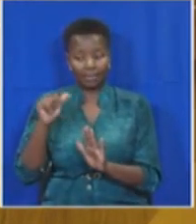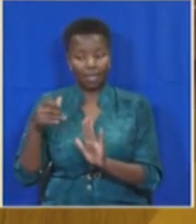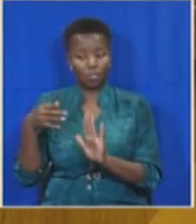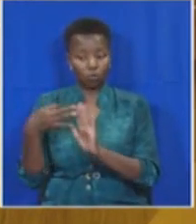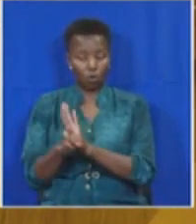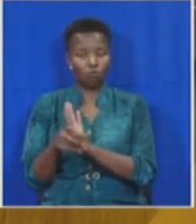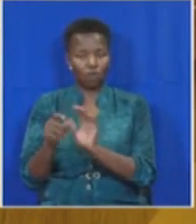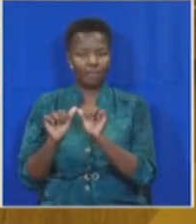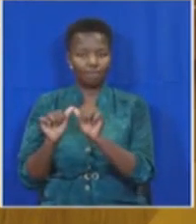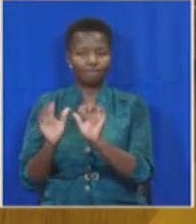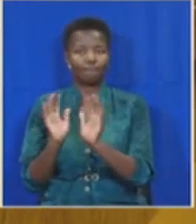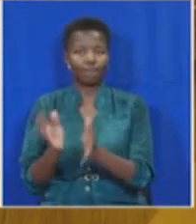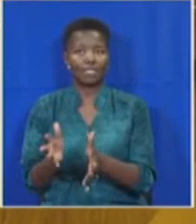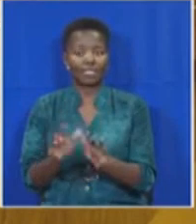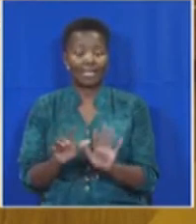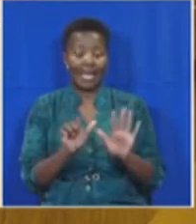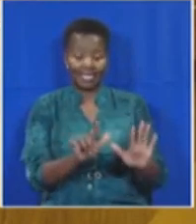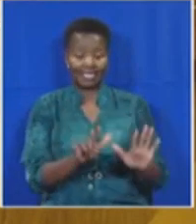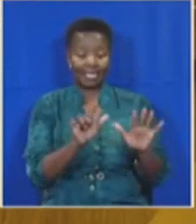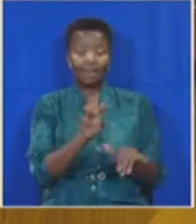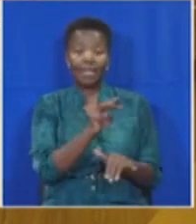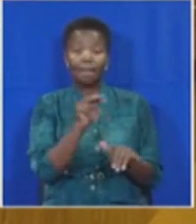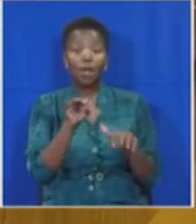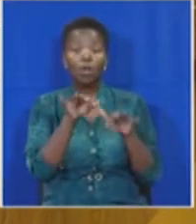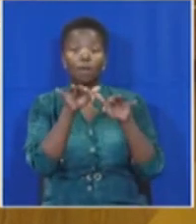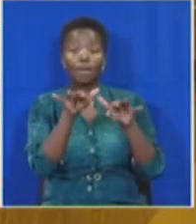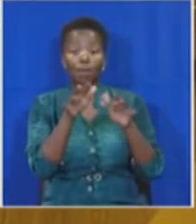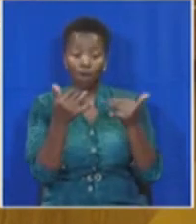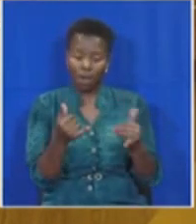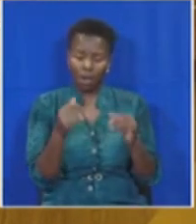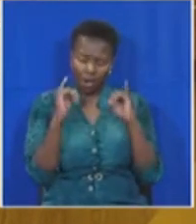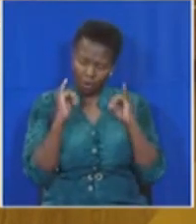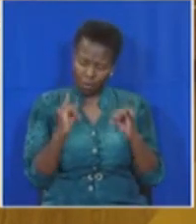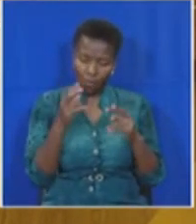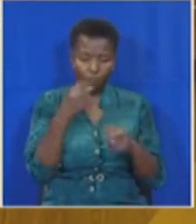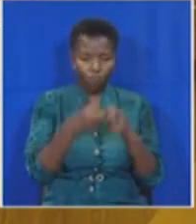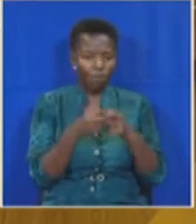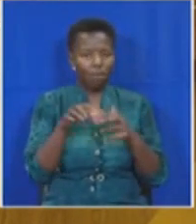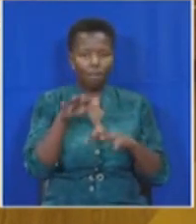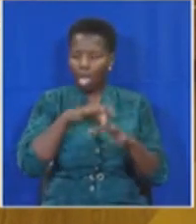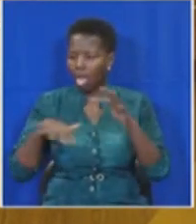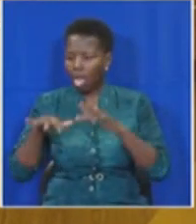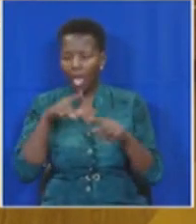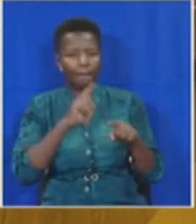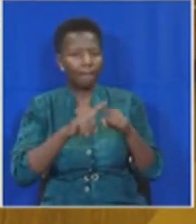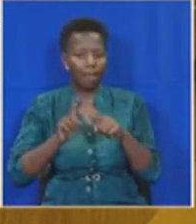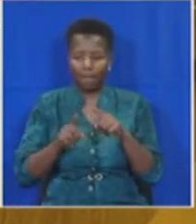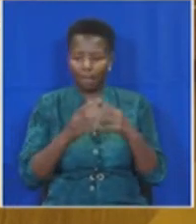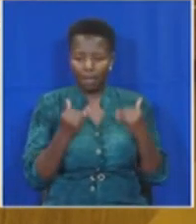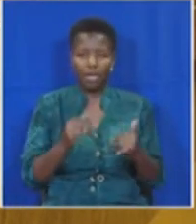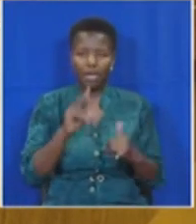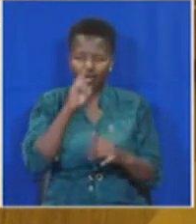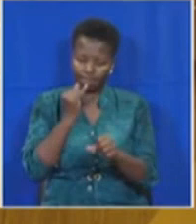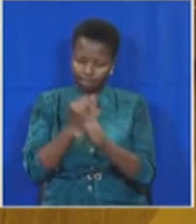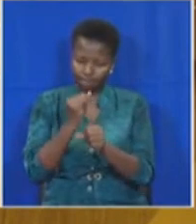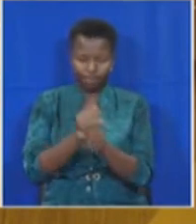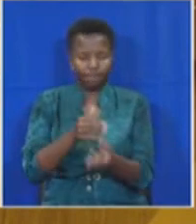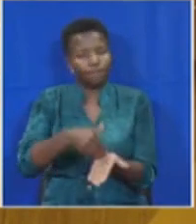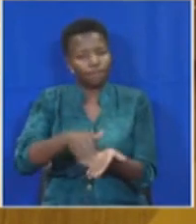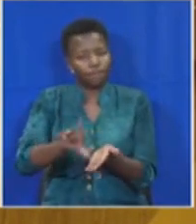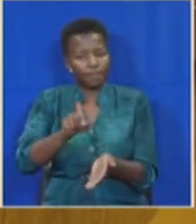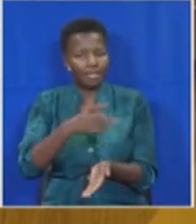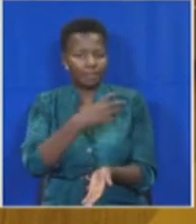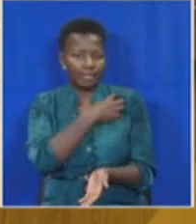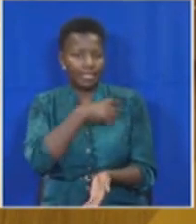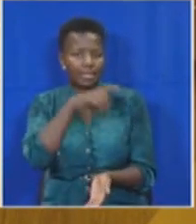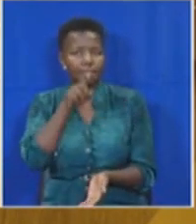with 17 million South Africans at this critical stage is scandalous and should see her removed immediately. The whole